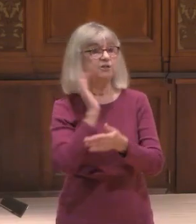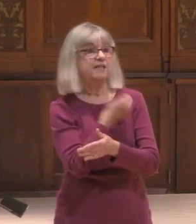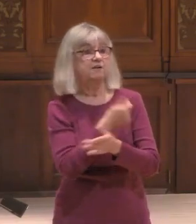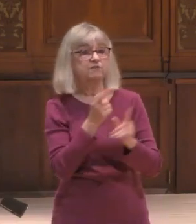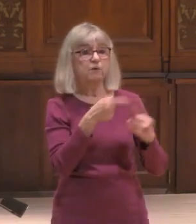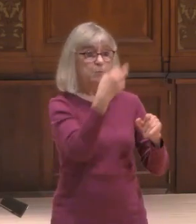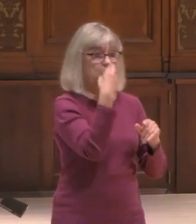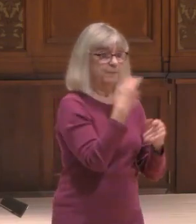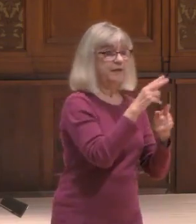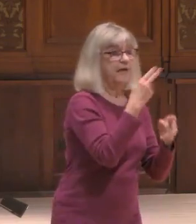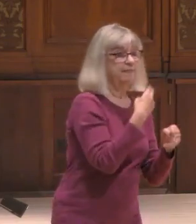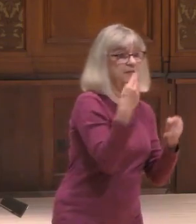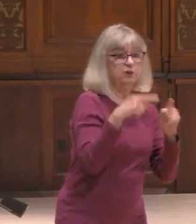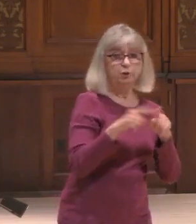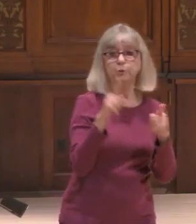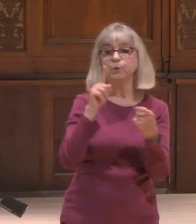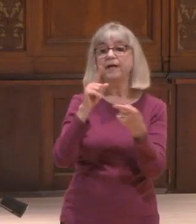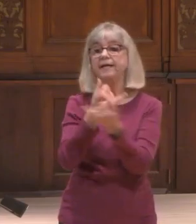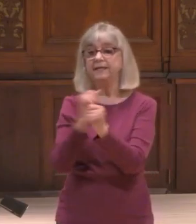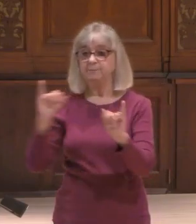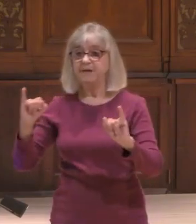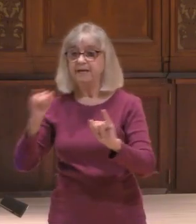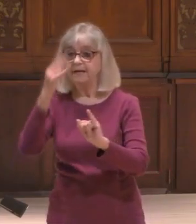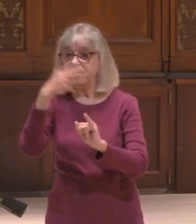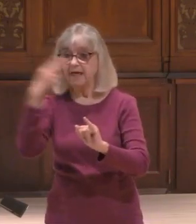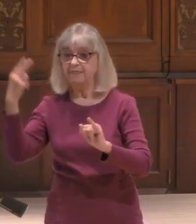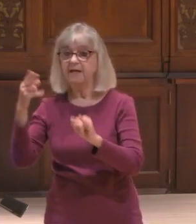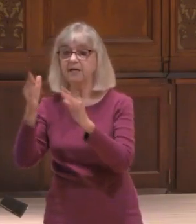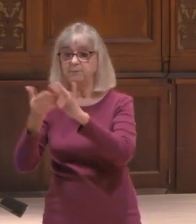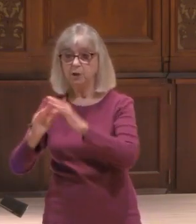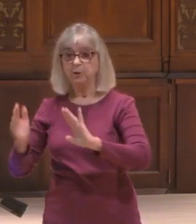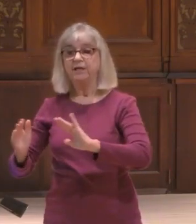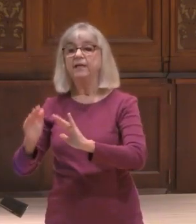that welcomes all just as Jesus did.